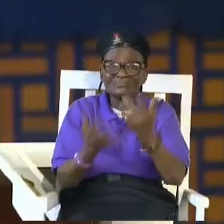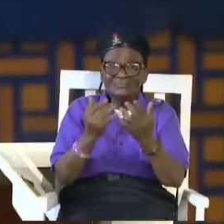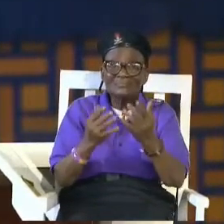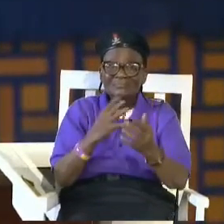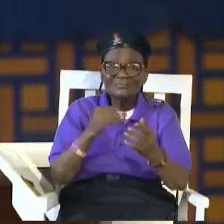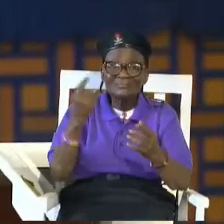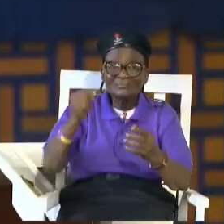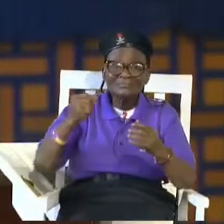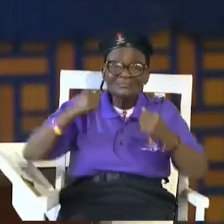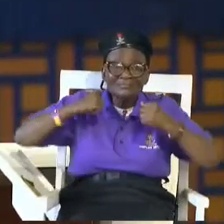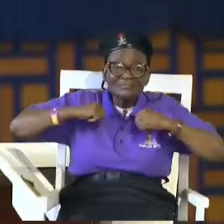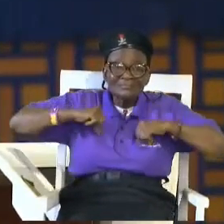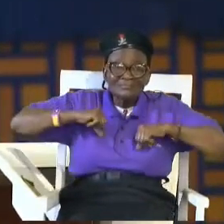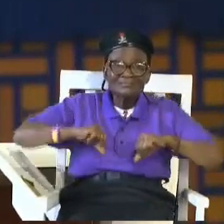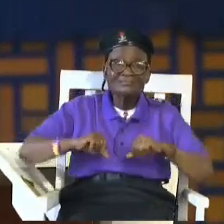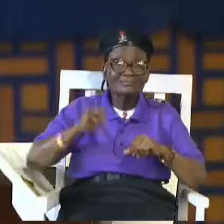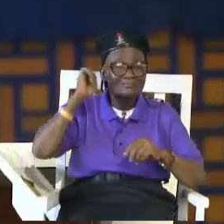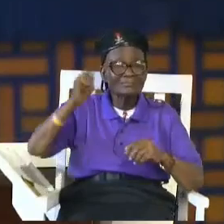and the dress he wore